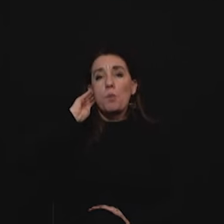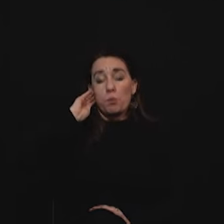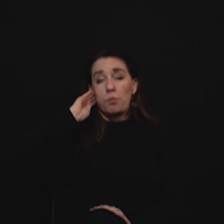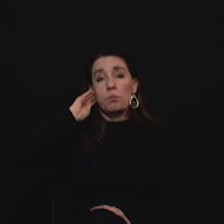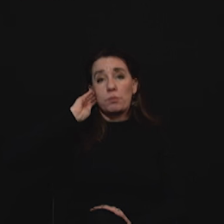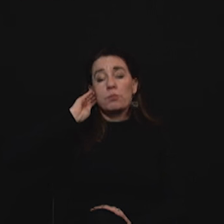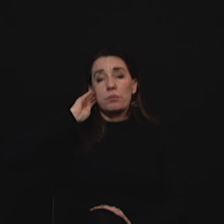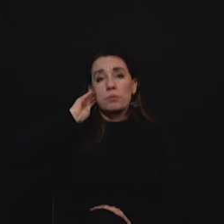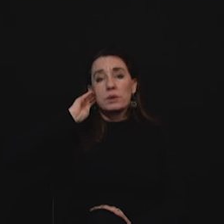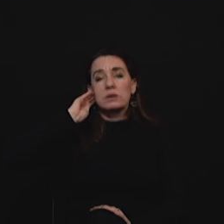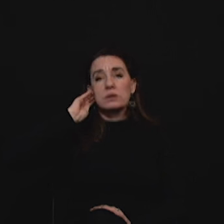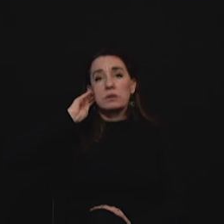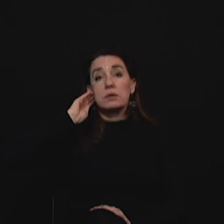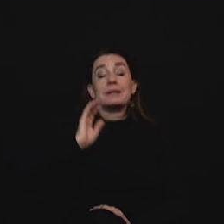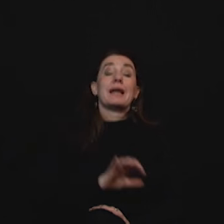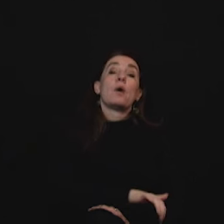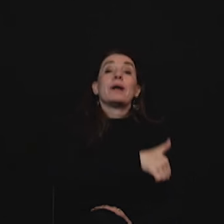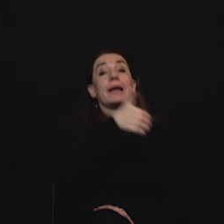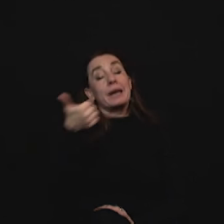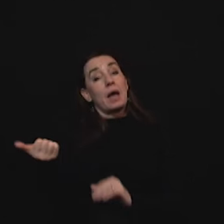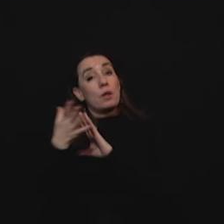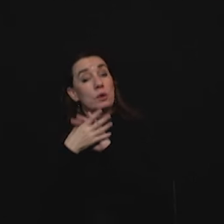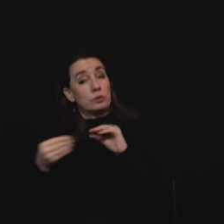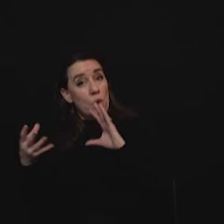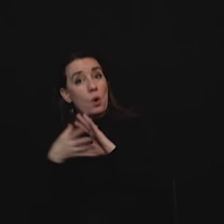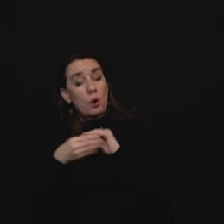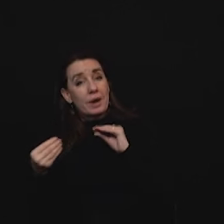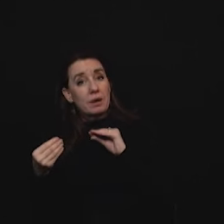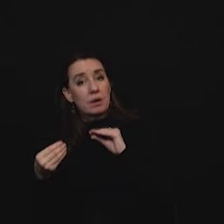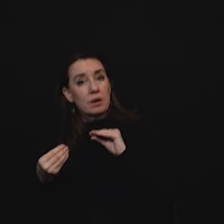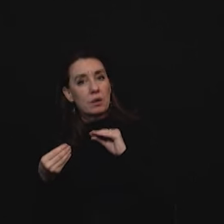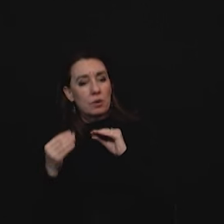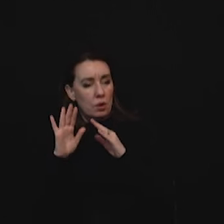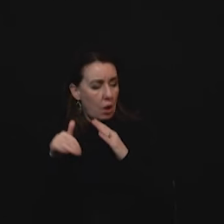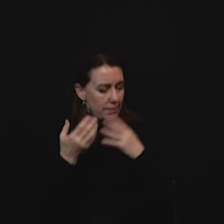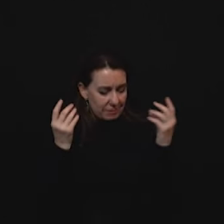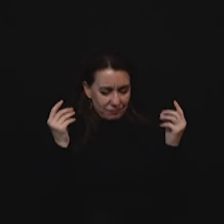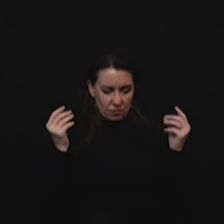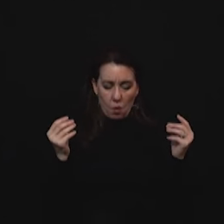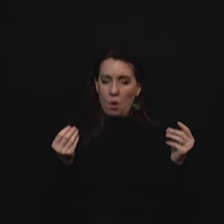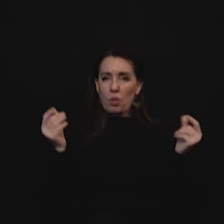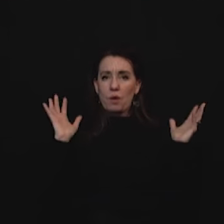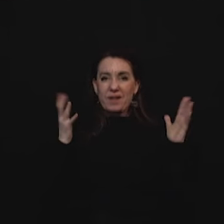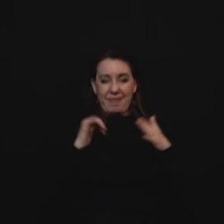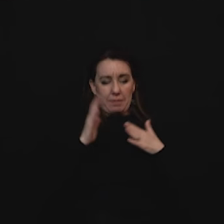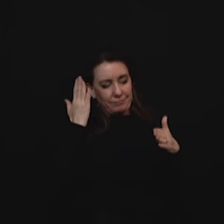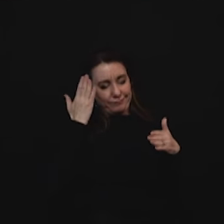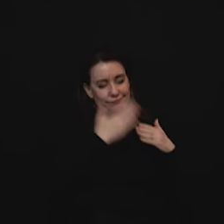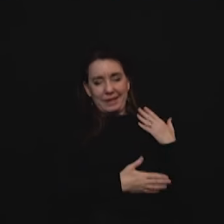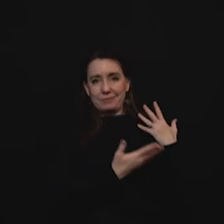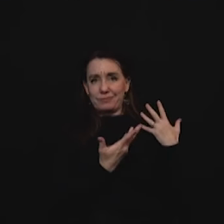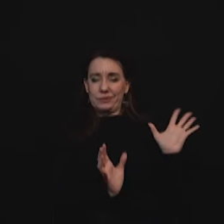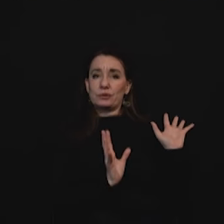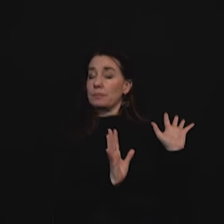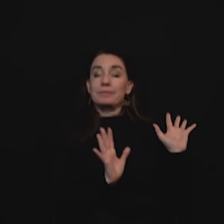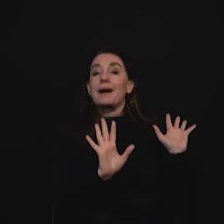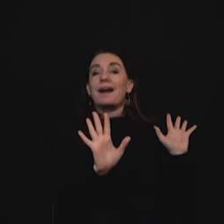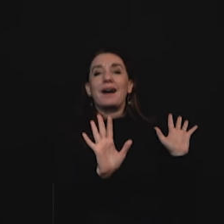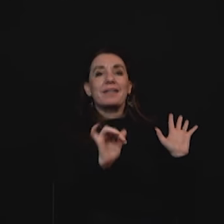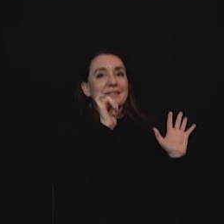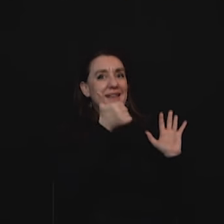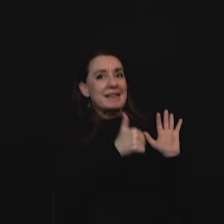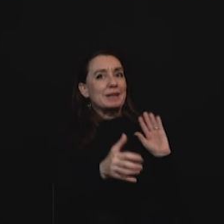Well, in another story, it would be all over, and that would have been the end. But this isn't just